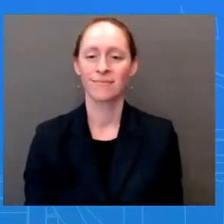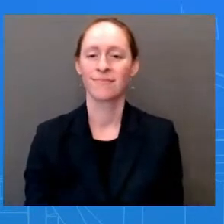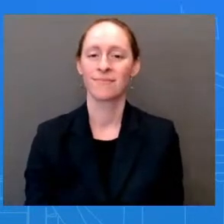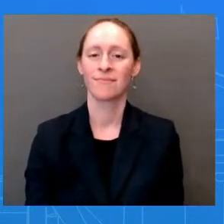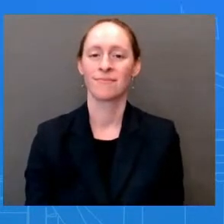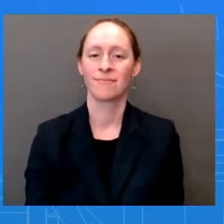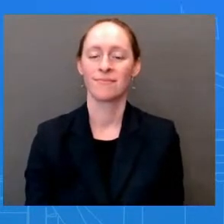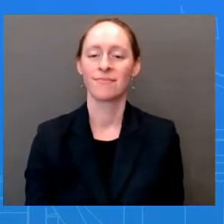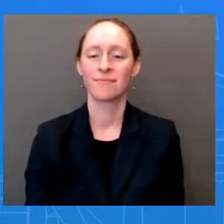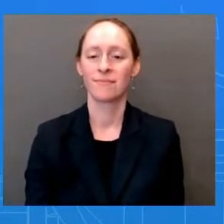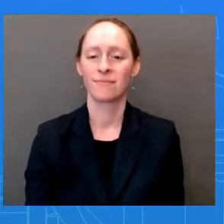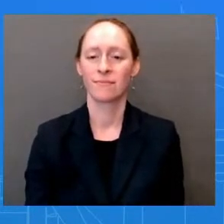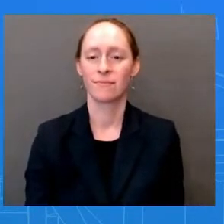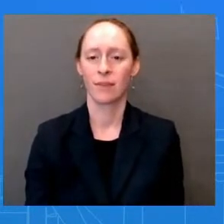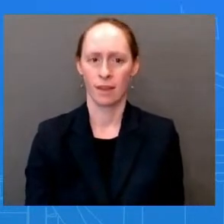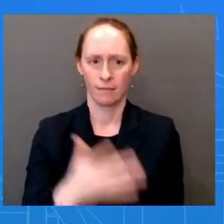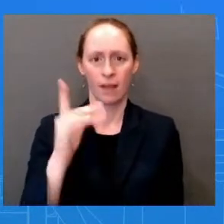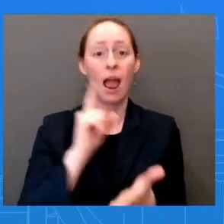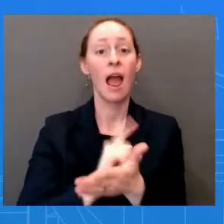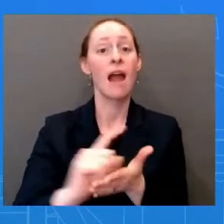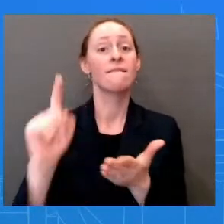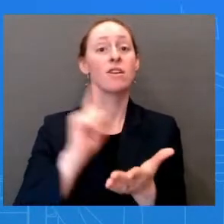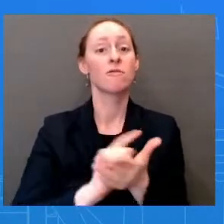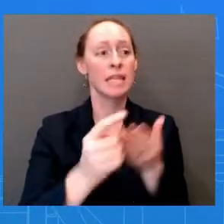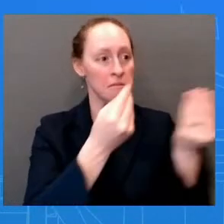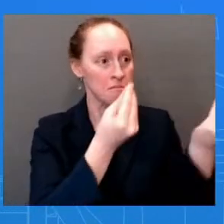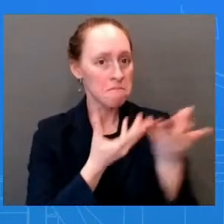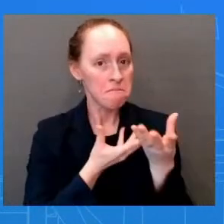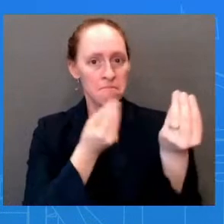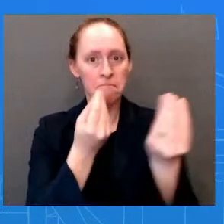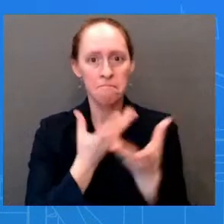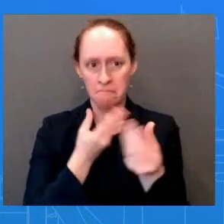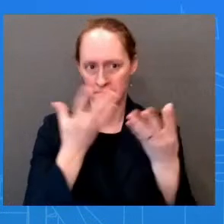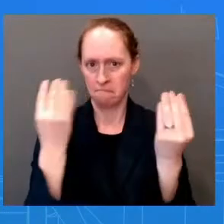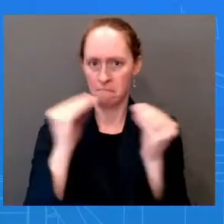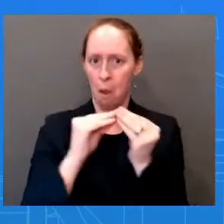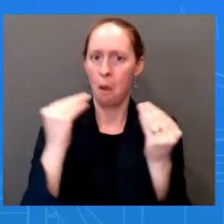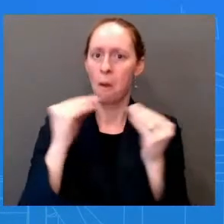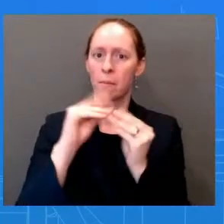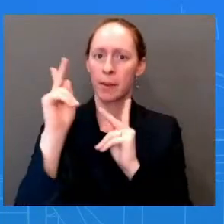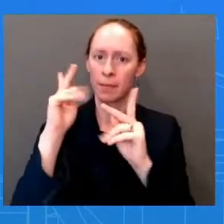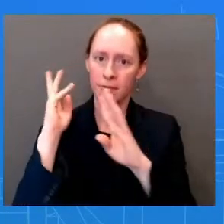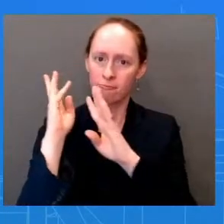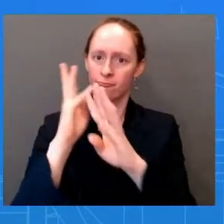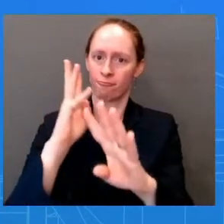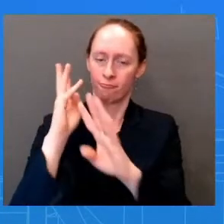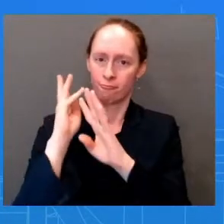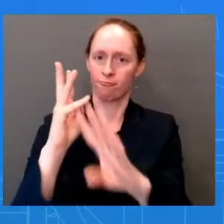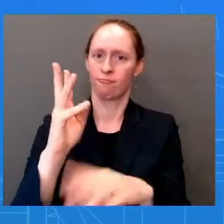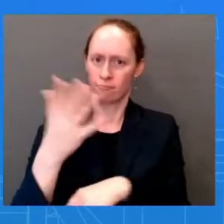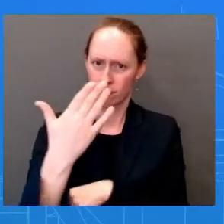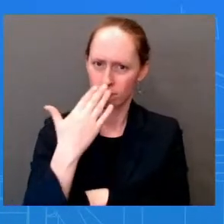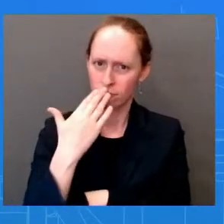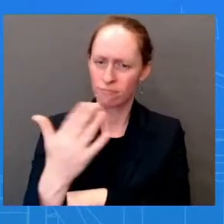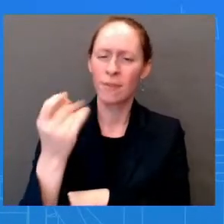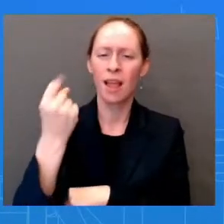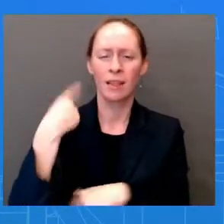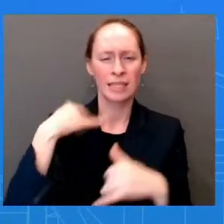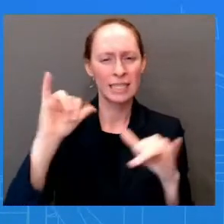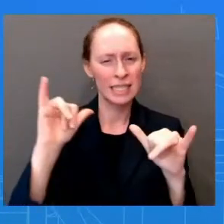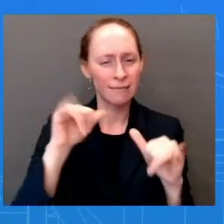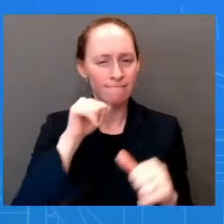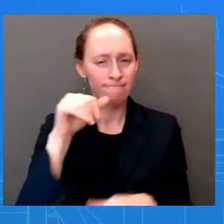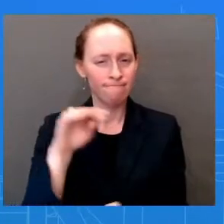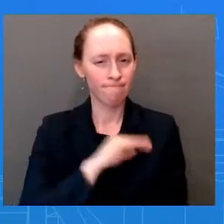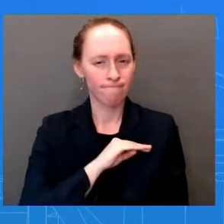Americans getting it every week. But we are working hard to reach even more Americans, especially older, more vulnerable Americans.